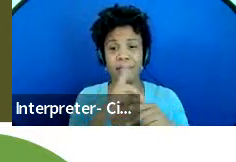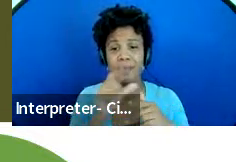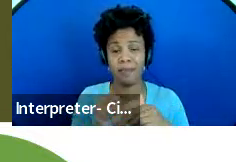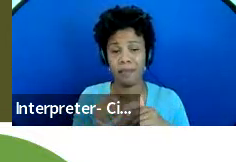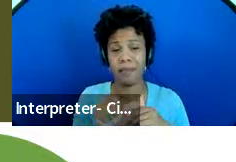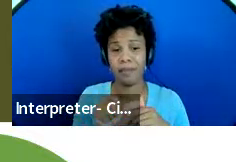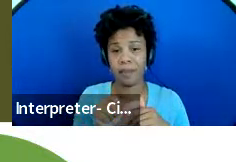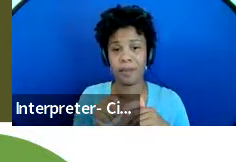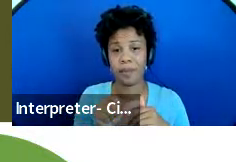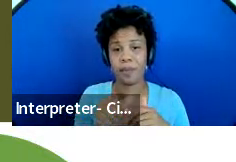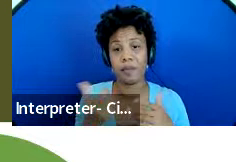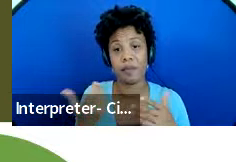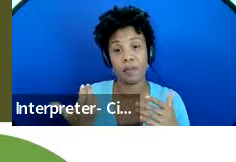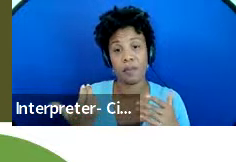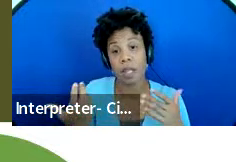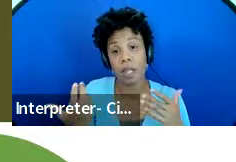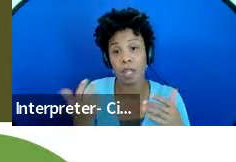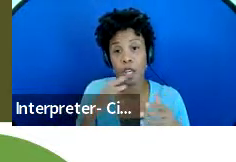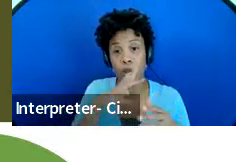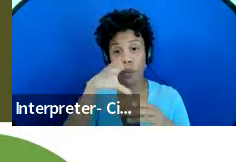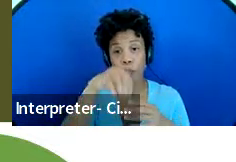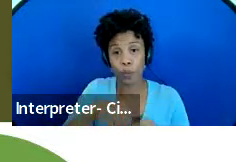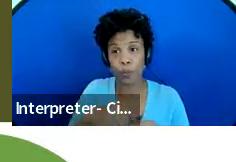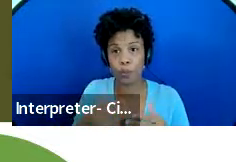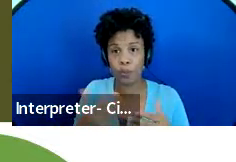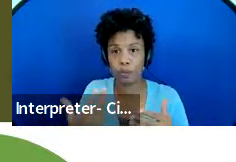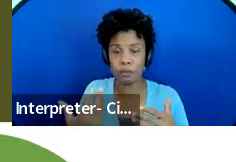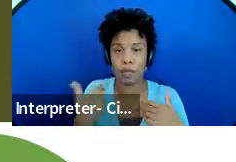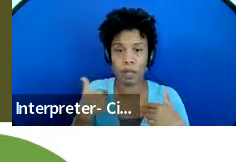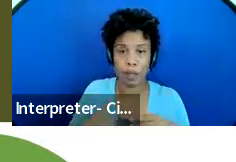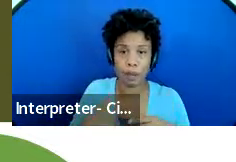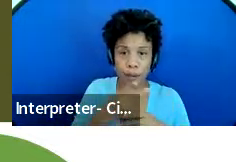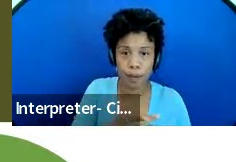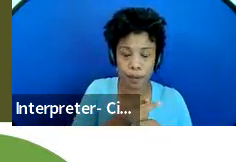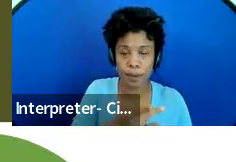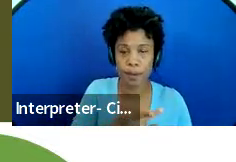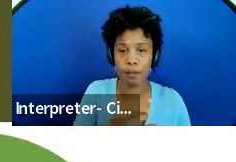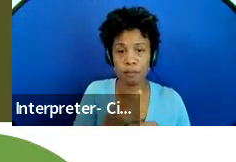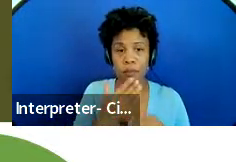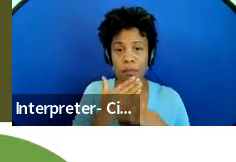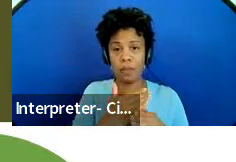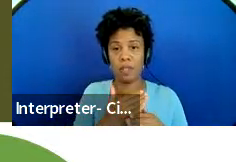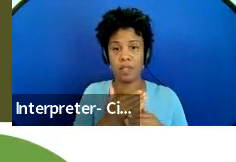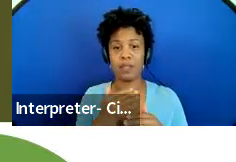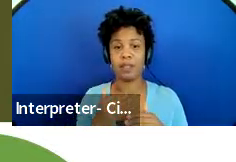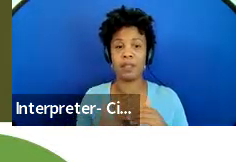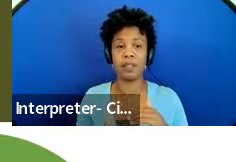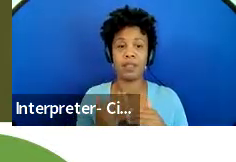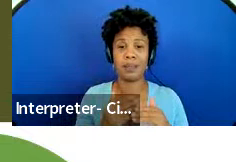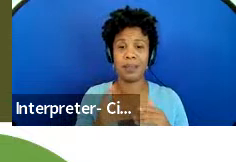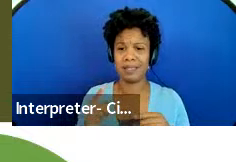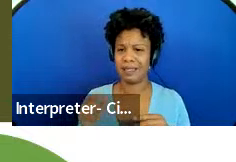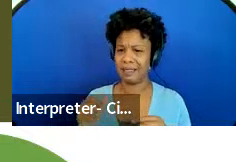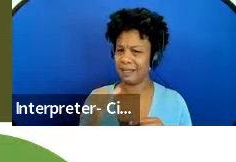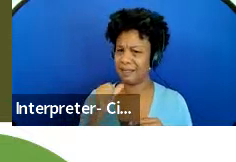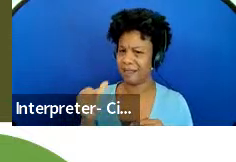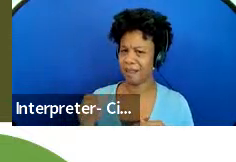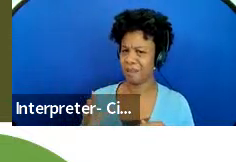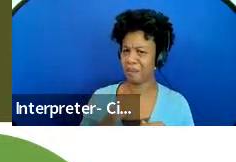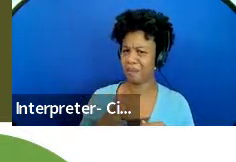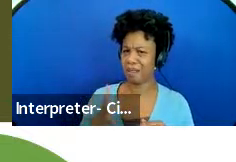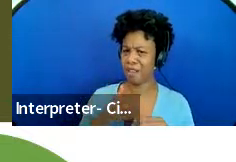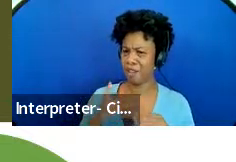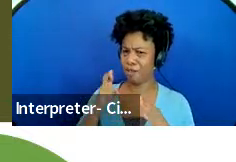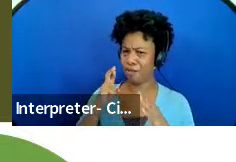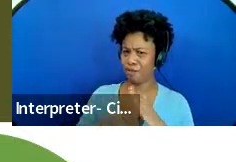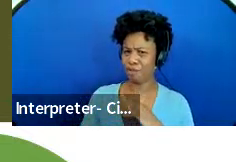which includes healthcare. Persons with disabilities in Trinidad reported impolite and offensive mannerisms among healthcare professionals and